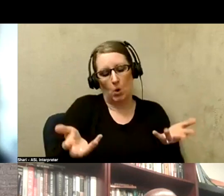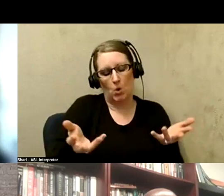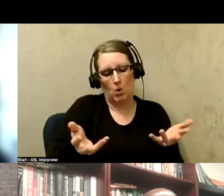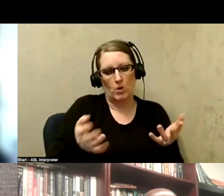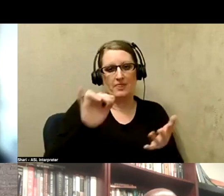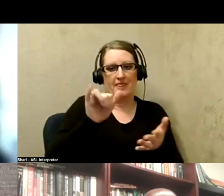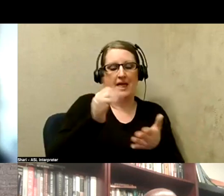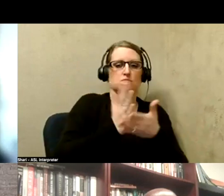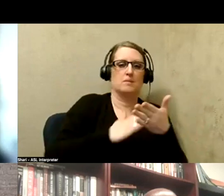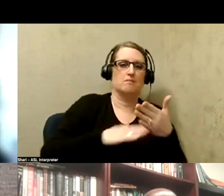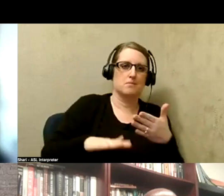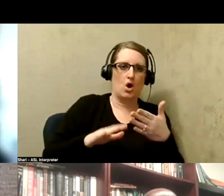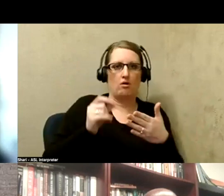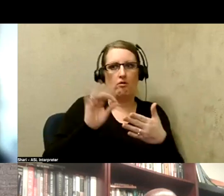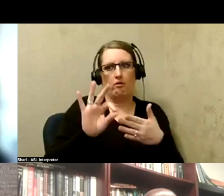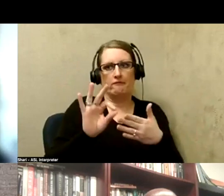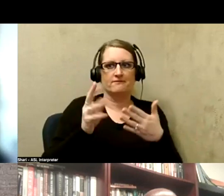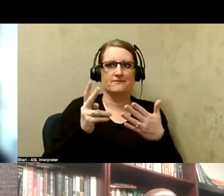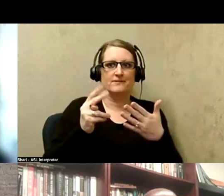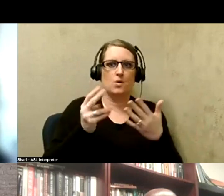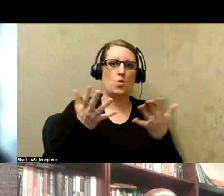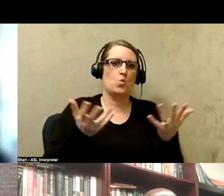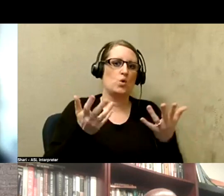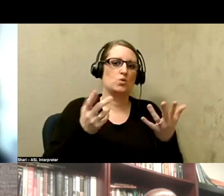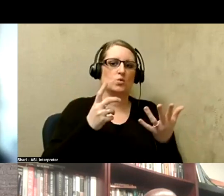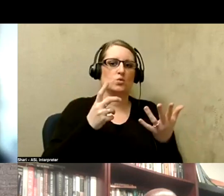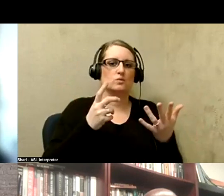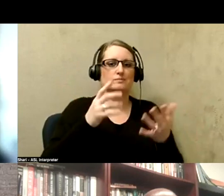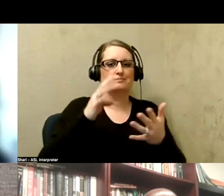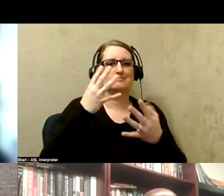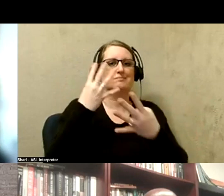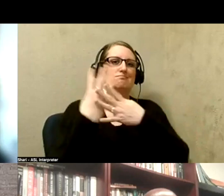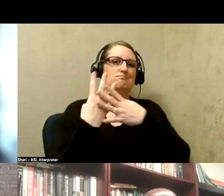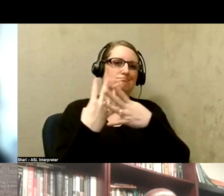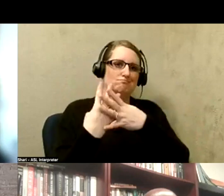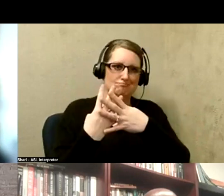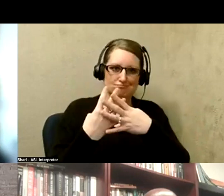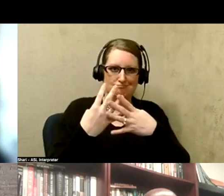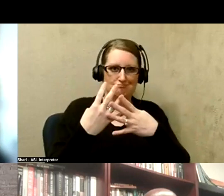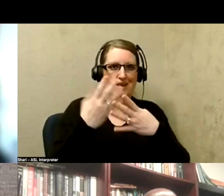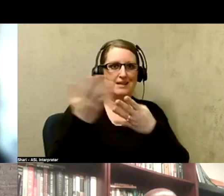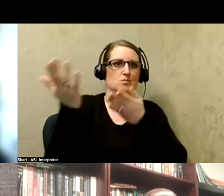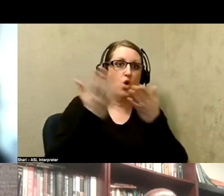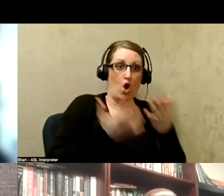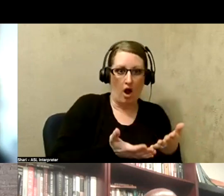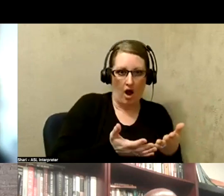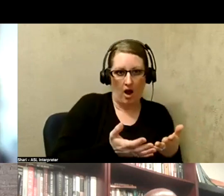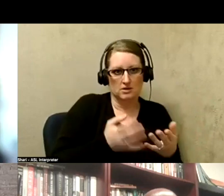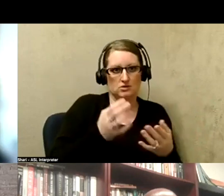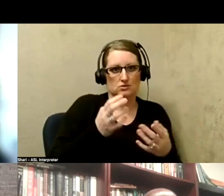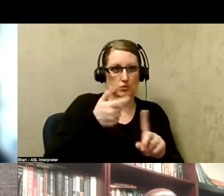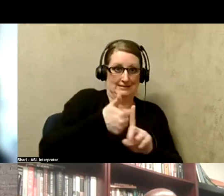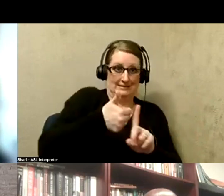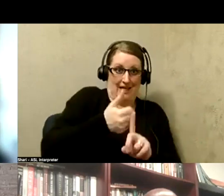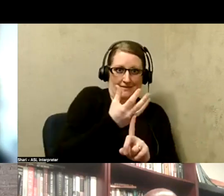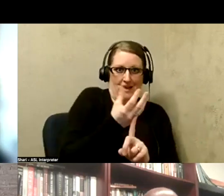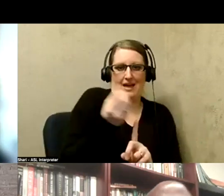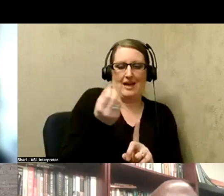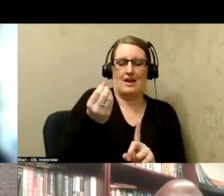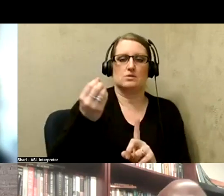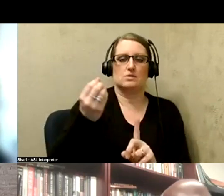part of what kind of corrections and carcerality has brought to itself, but also